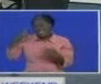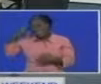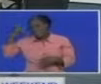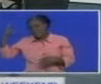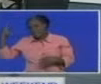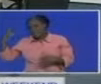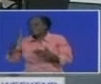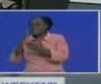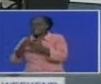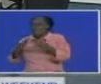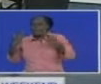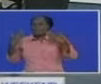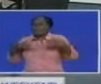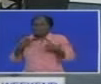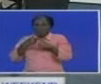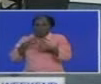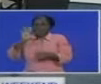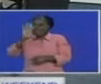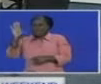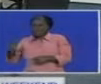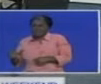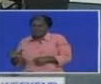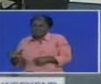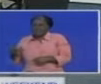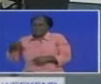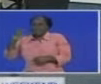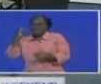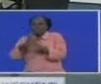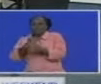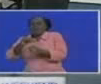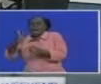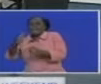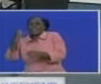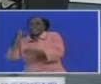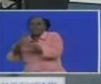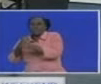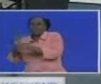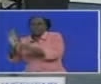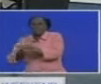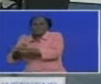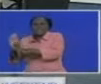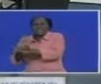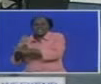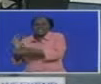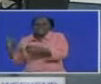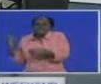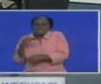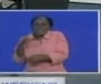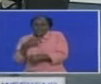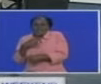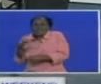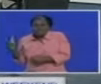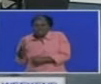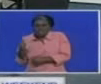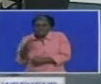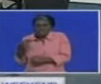that there are some people from Africa who are supposed to do other work and they are busy, and there is a fear of terrorism issues. Of